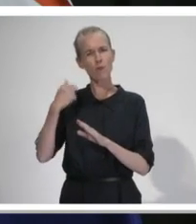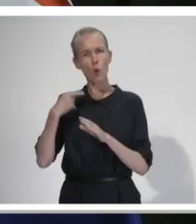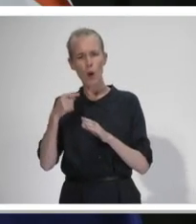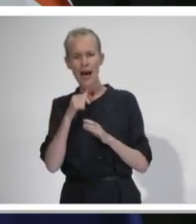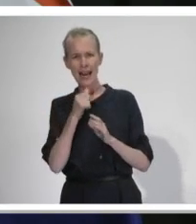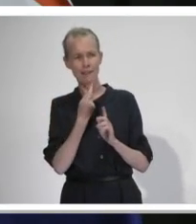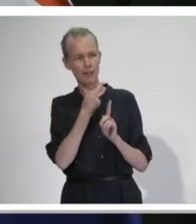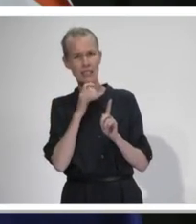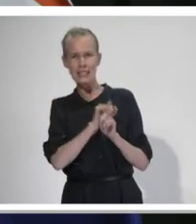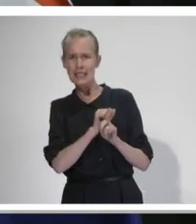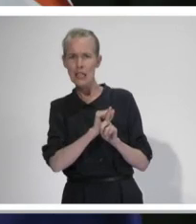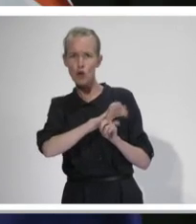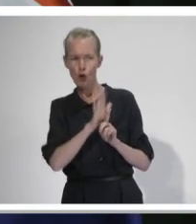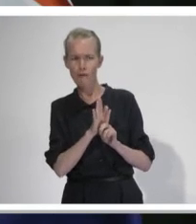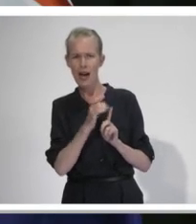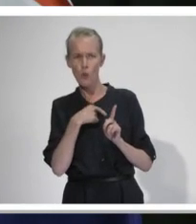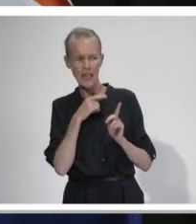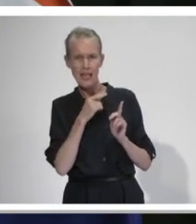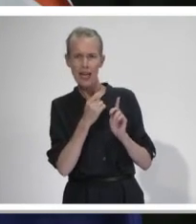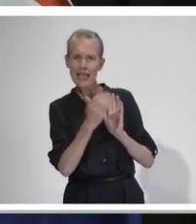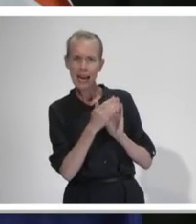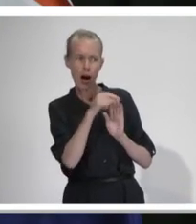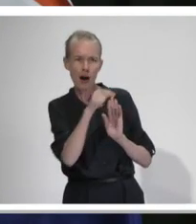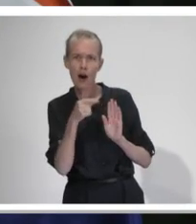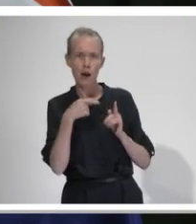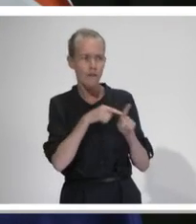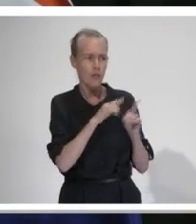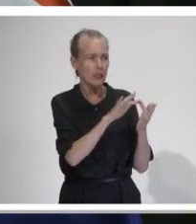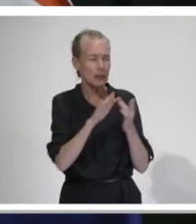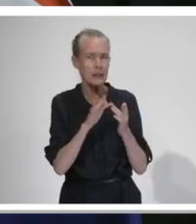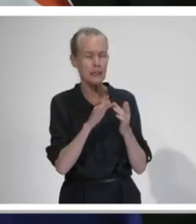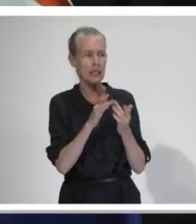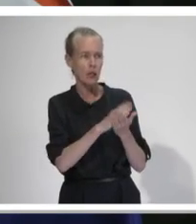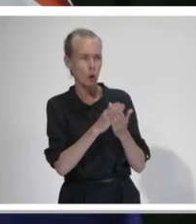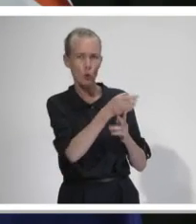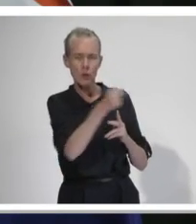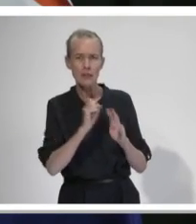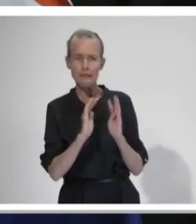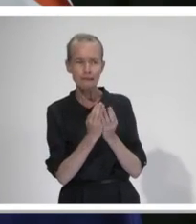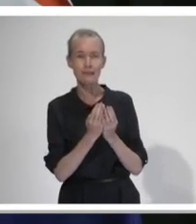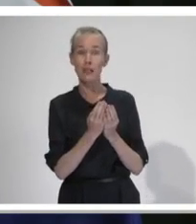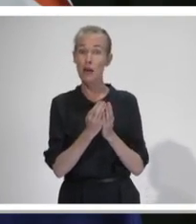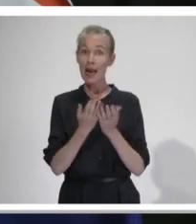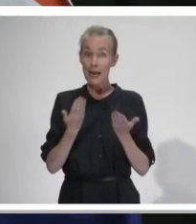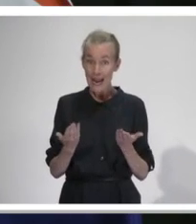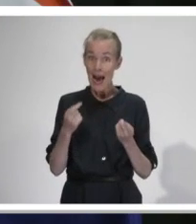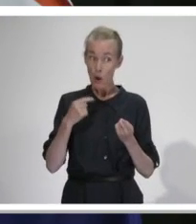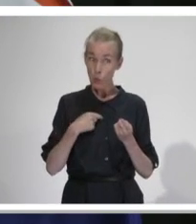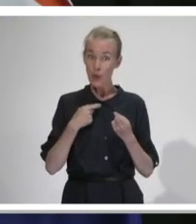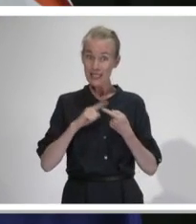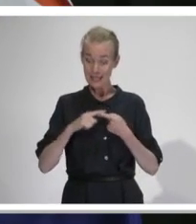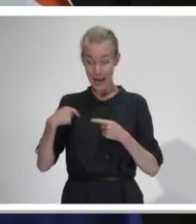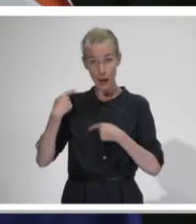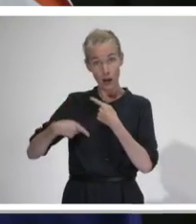through those cases where we weren't sure and starting to eliminate some of those cases as being connected either to an overseas visitor or